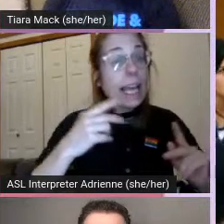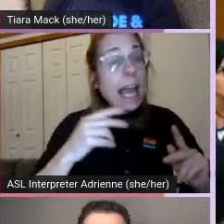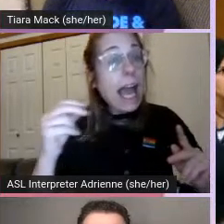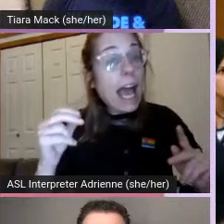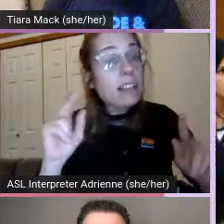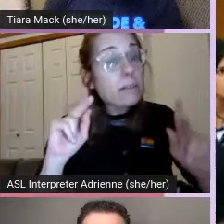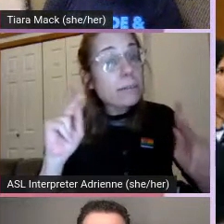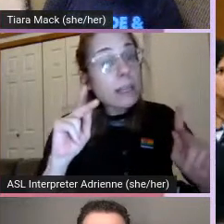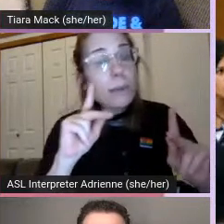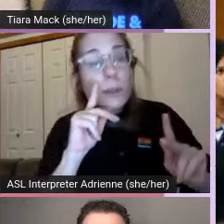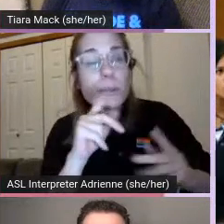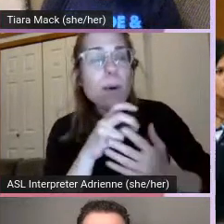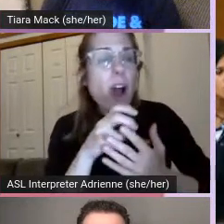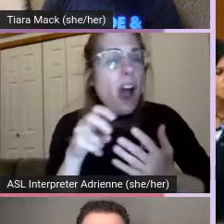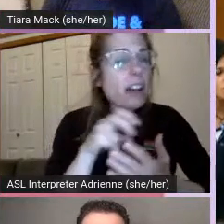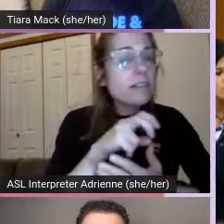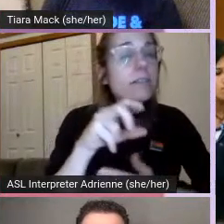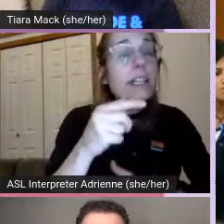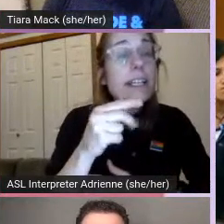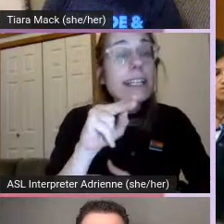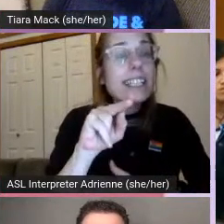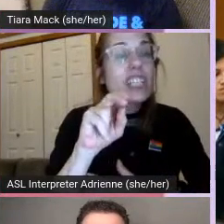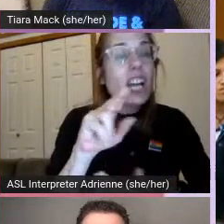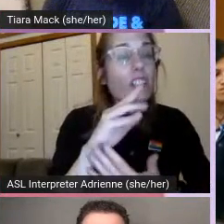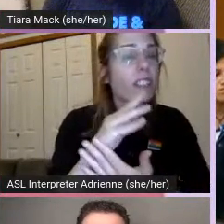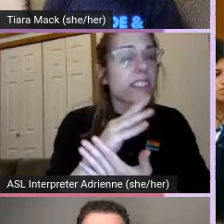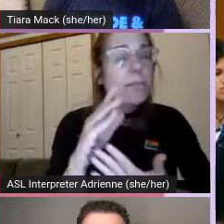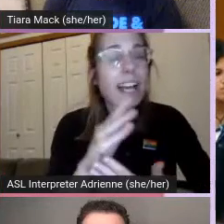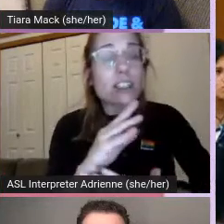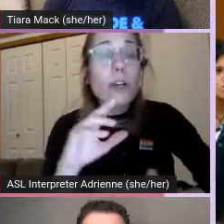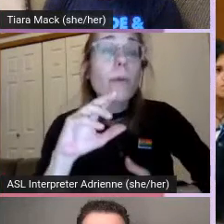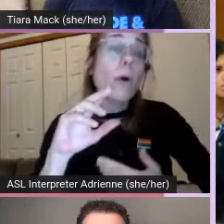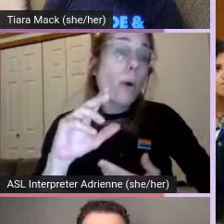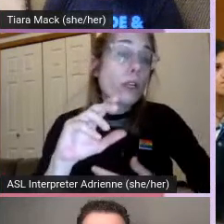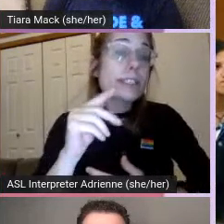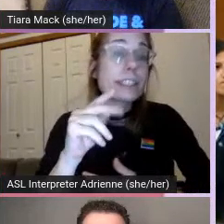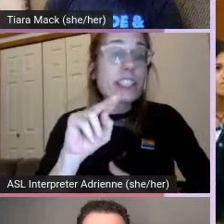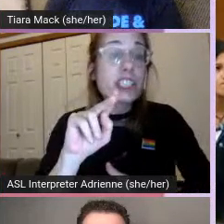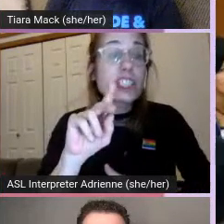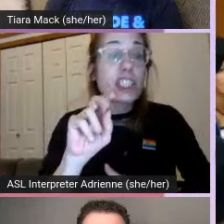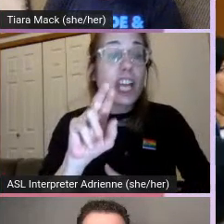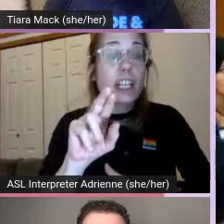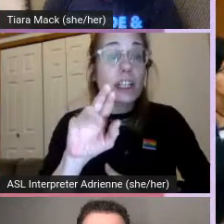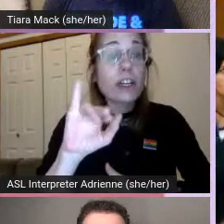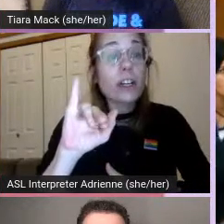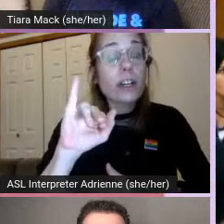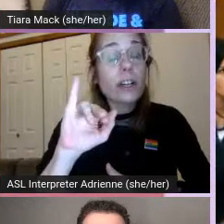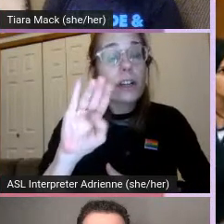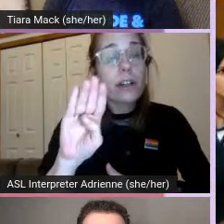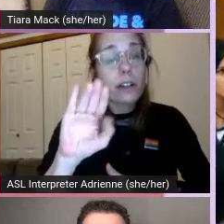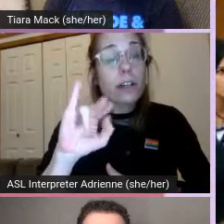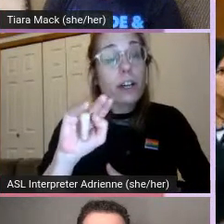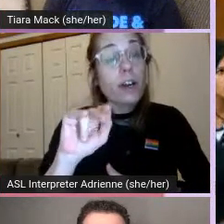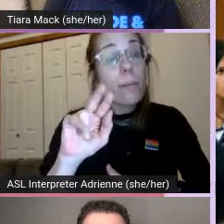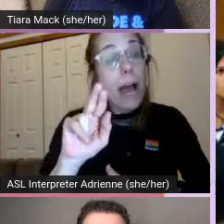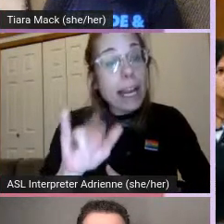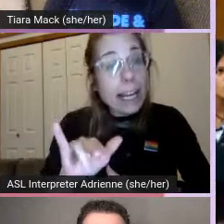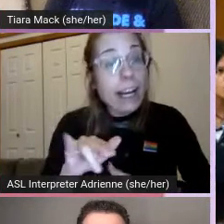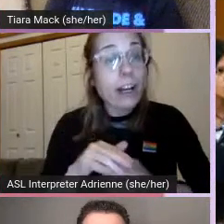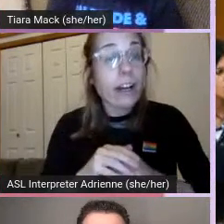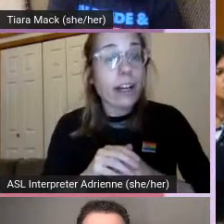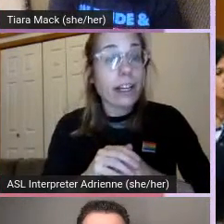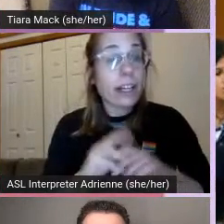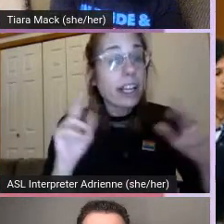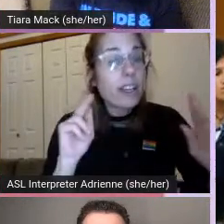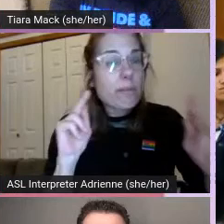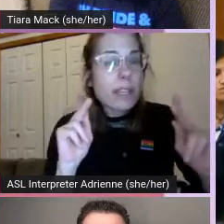spectrum, who are gender non-binary, and who are folks who are going to feel comfortable and confident asking those questions to their